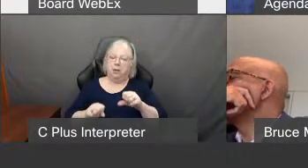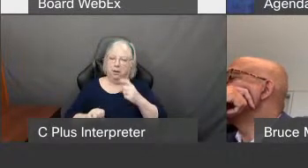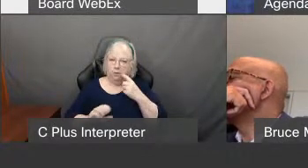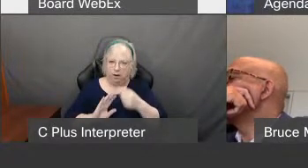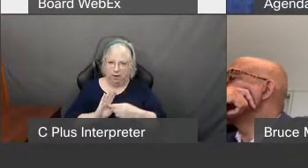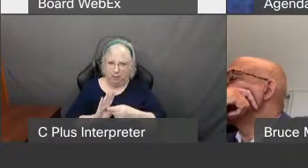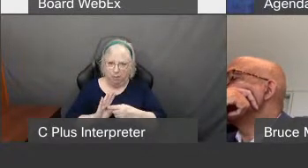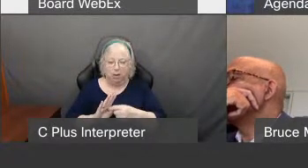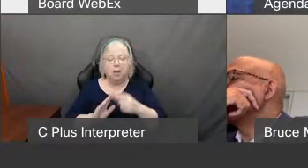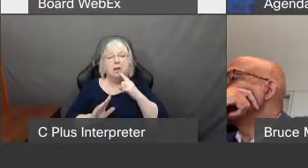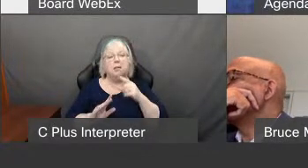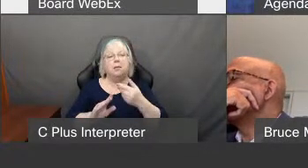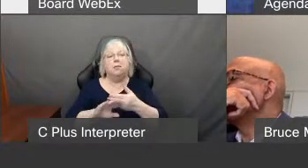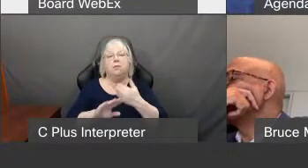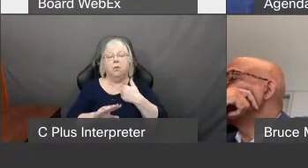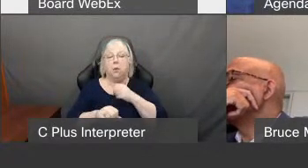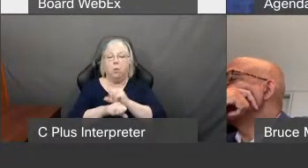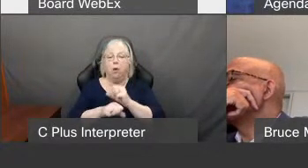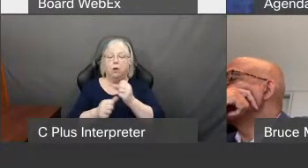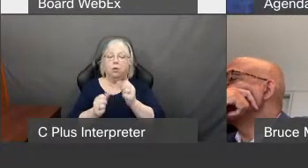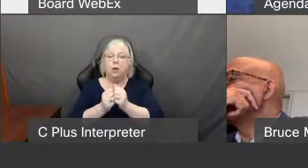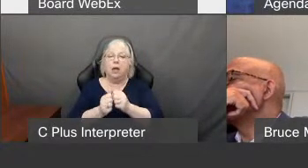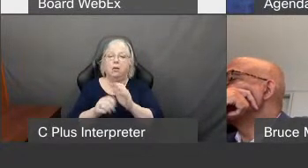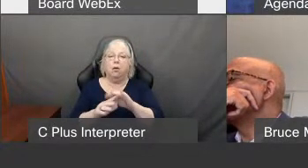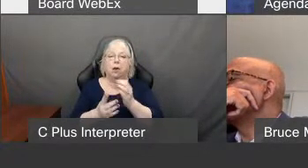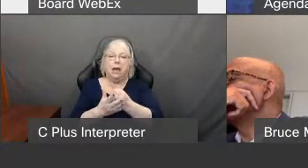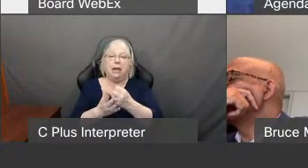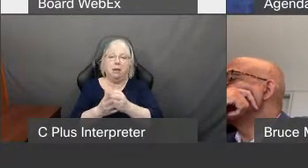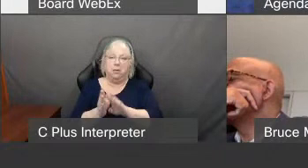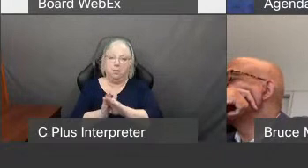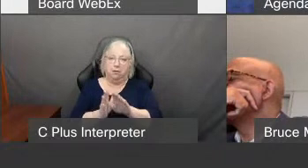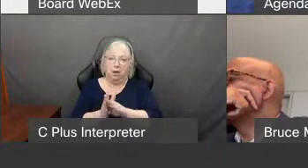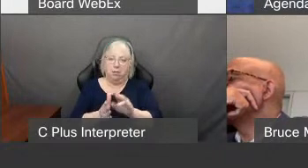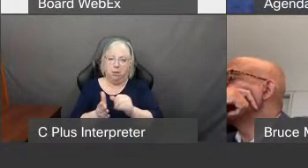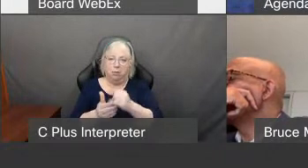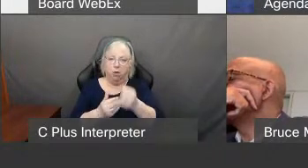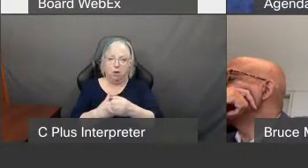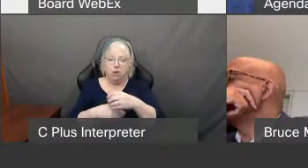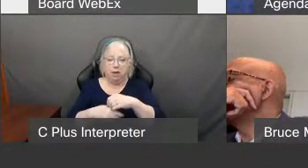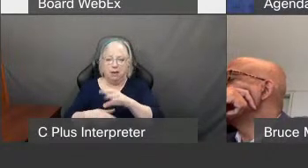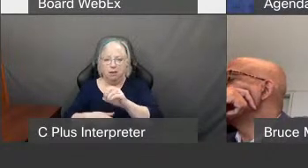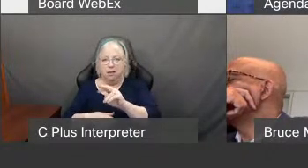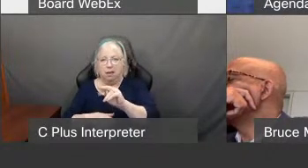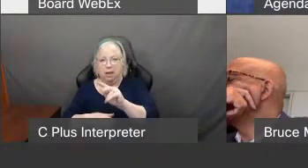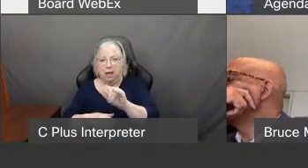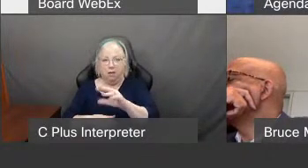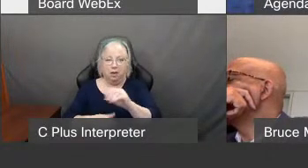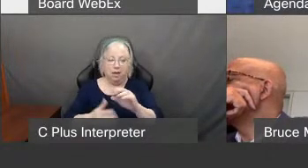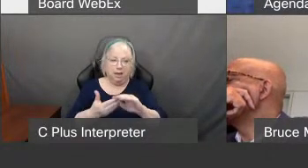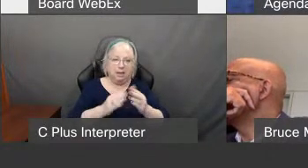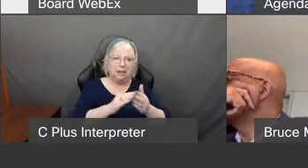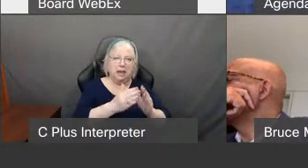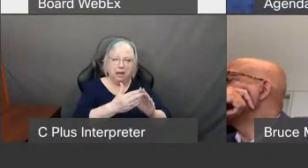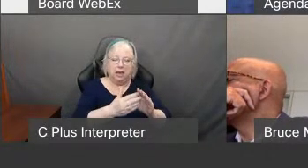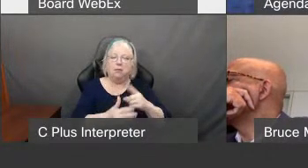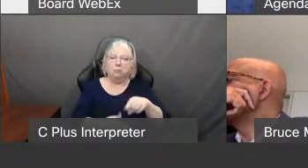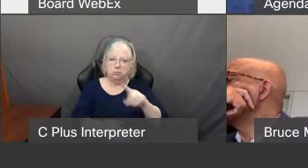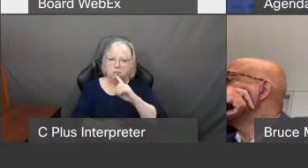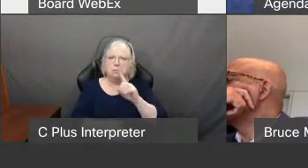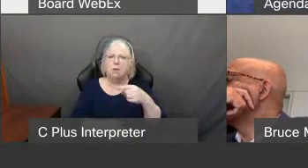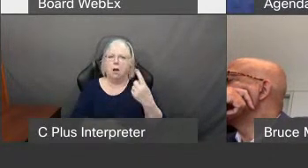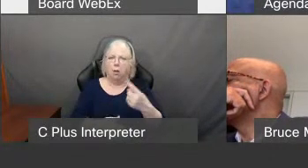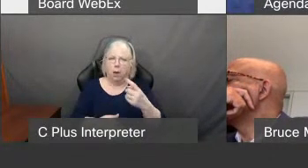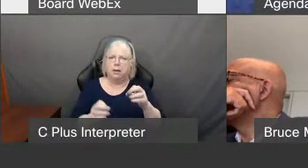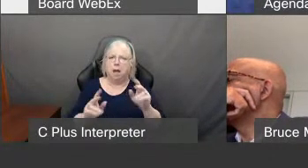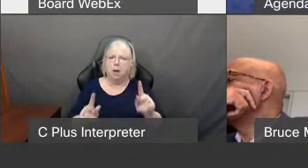like we worked together on economic development projects within the county and the city, those are always opportunities. But